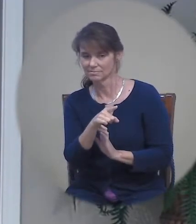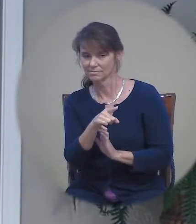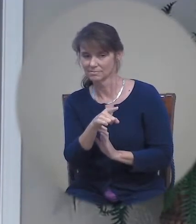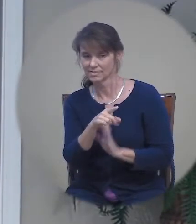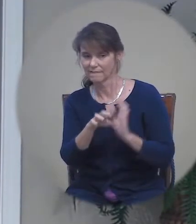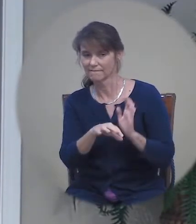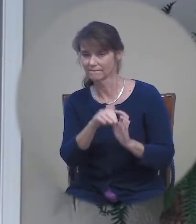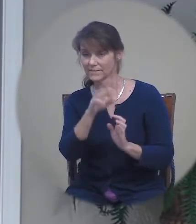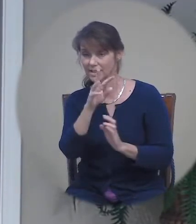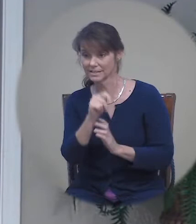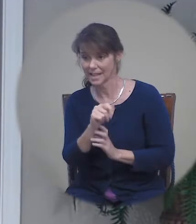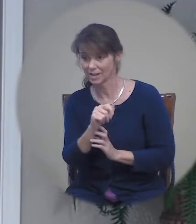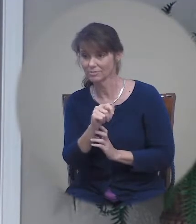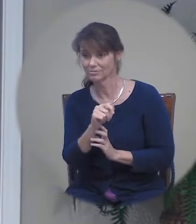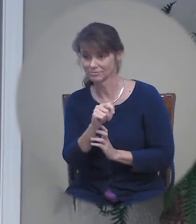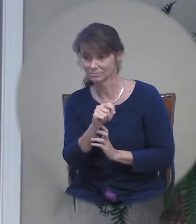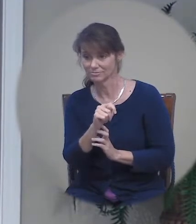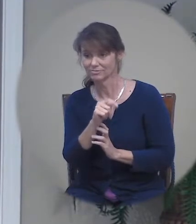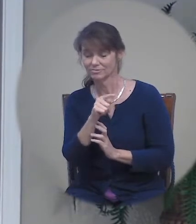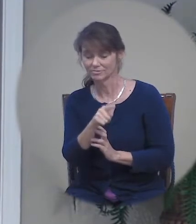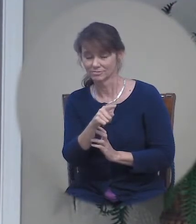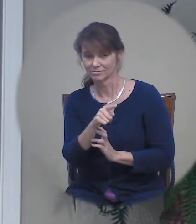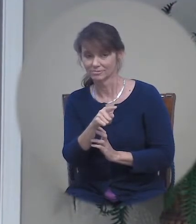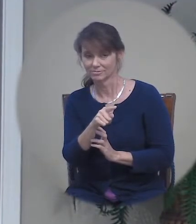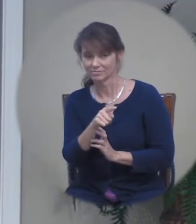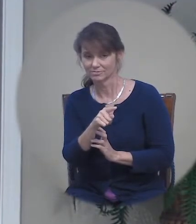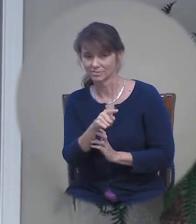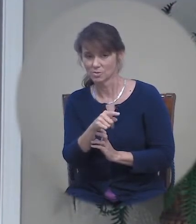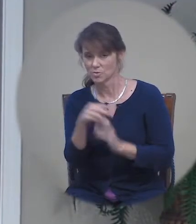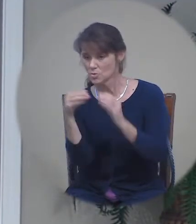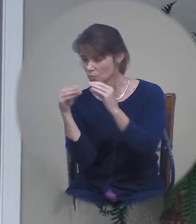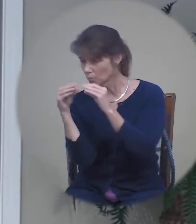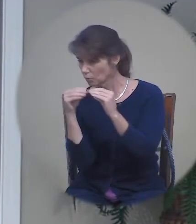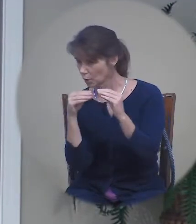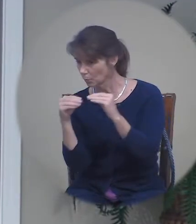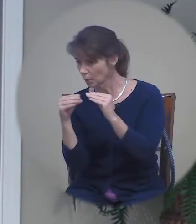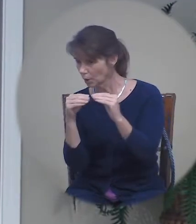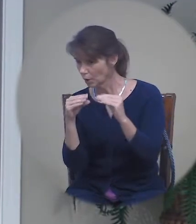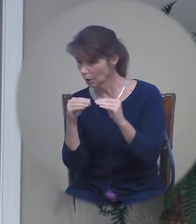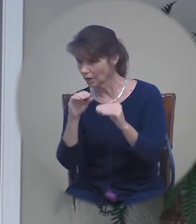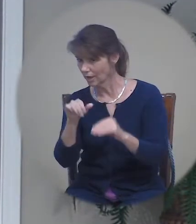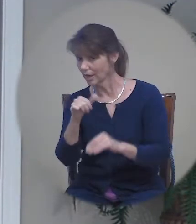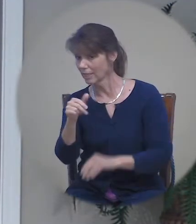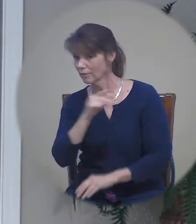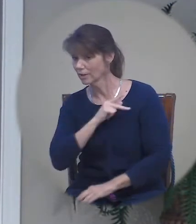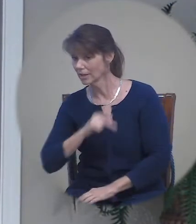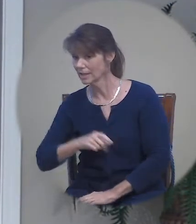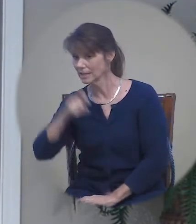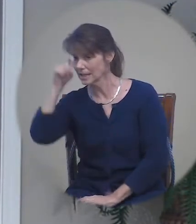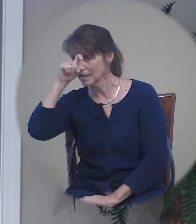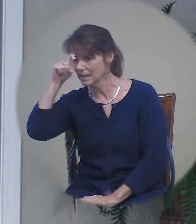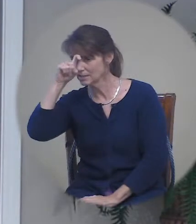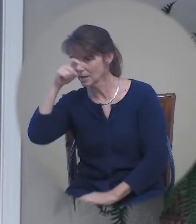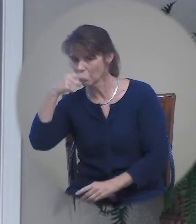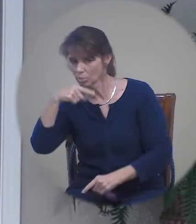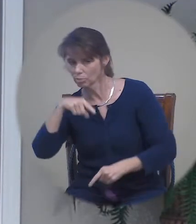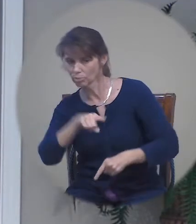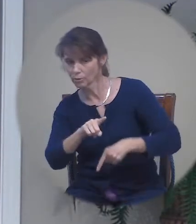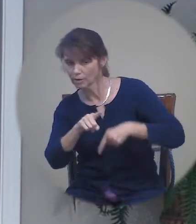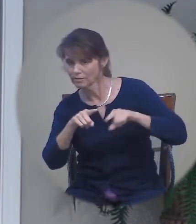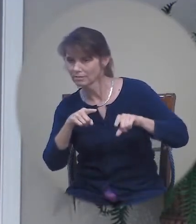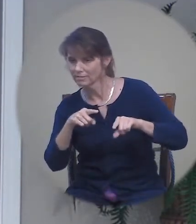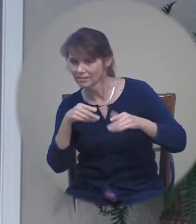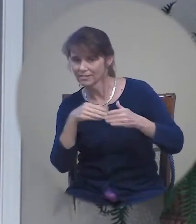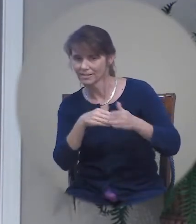is that the king of Cush, or Egypt, is going to pose a threat. Now, I'm just going to tell you, on